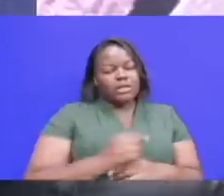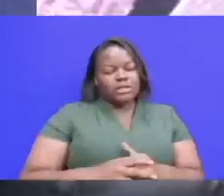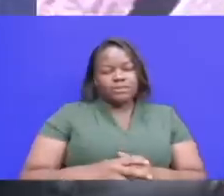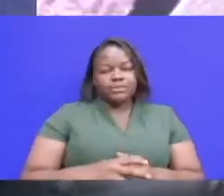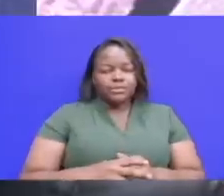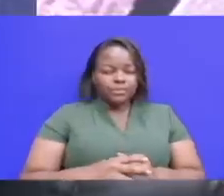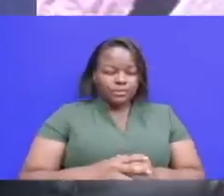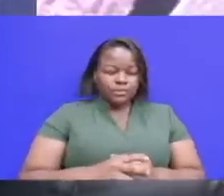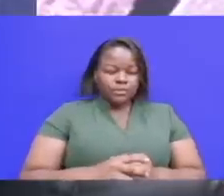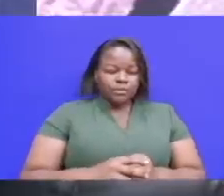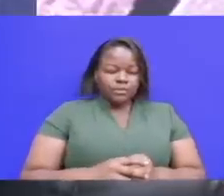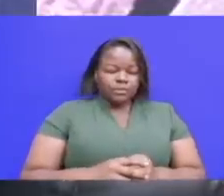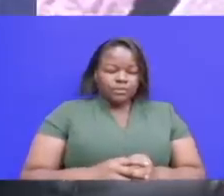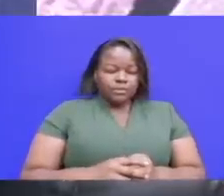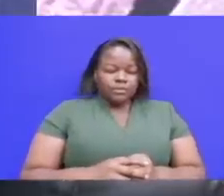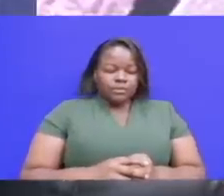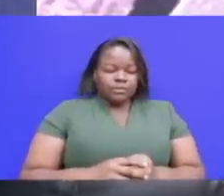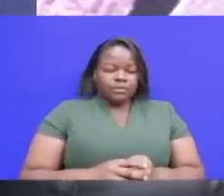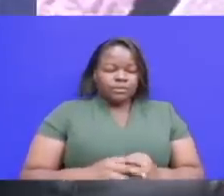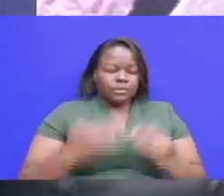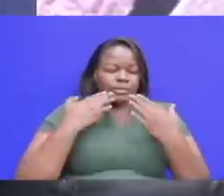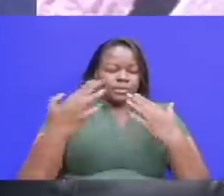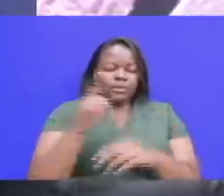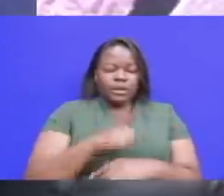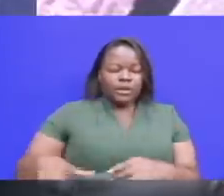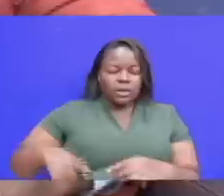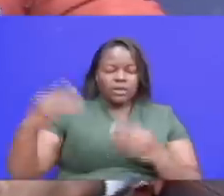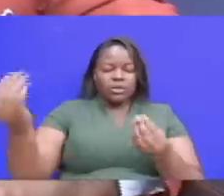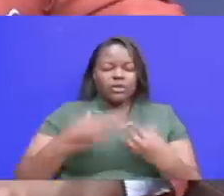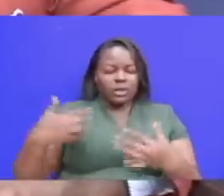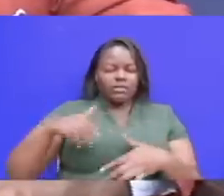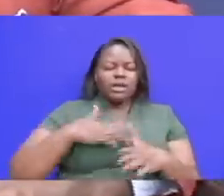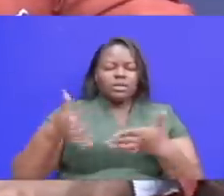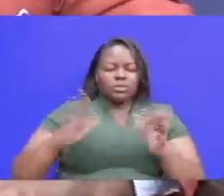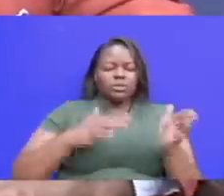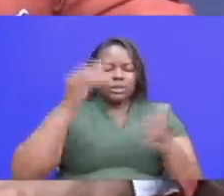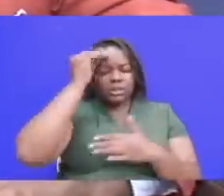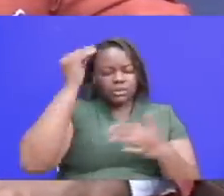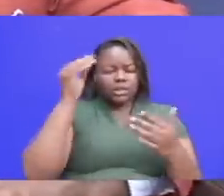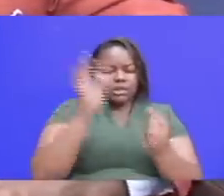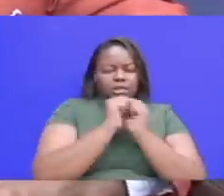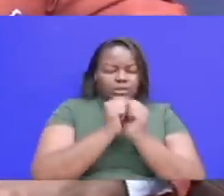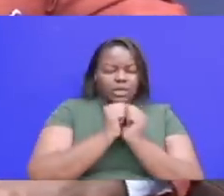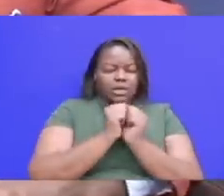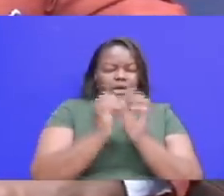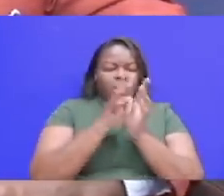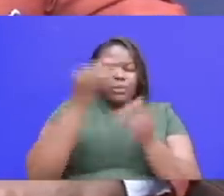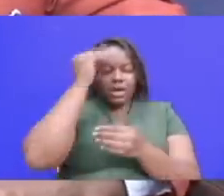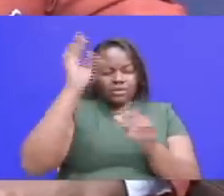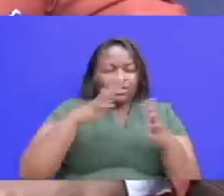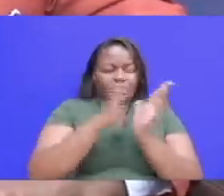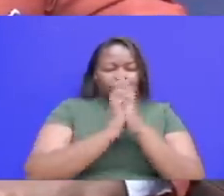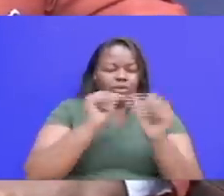us pray. Thank you, Lord, once again for giving us a chance so that we can be able to study together. We have learned about the story of Joseph and we've seen how faithful